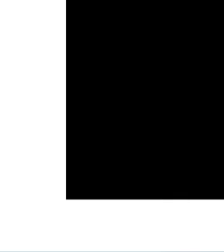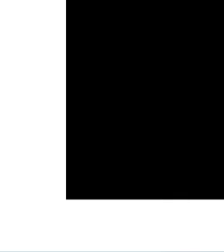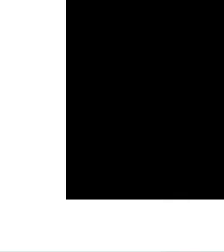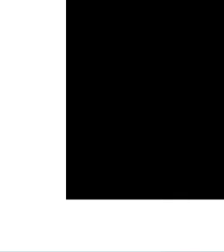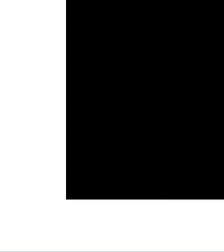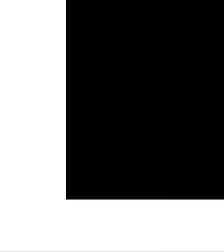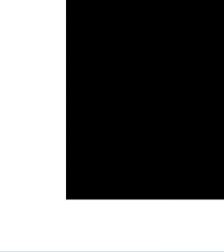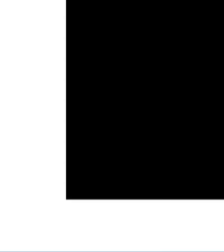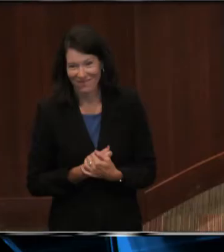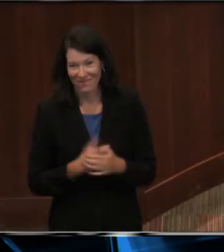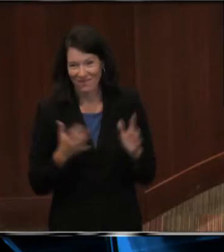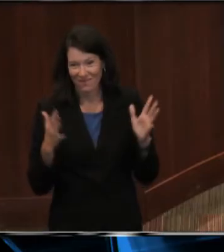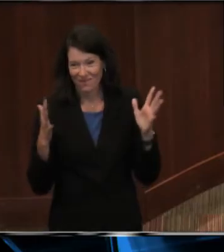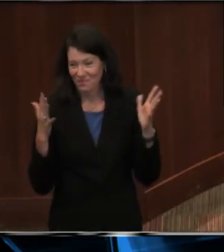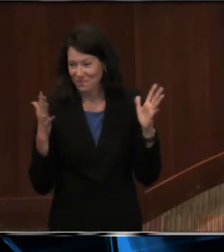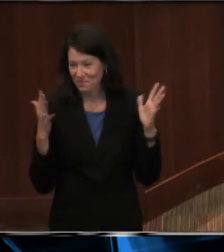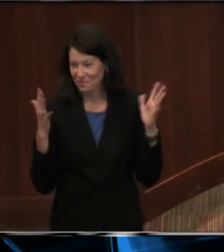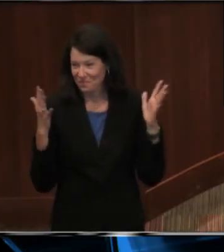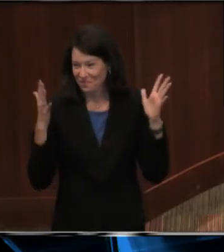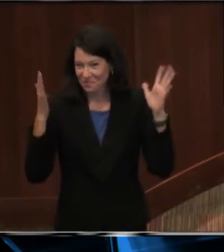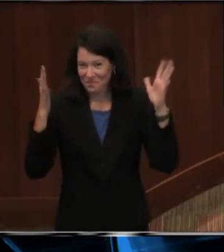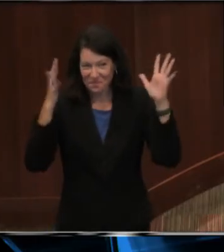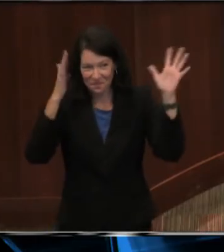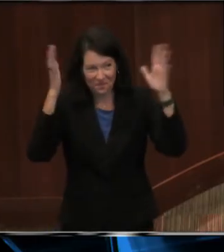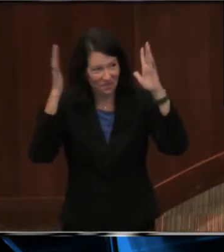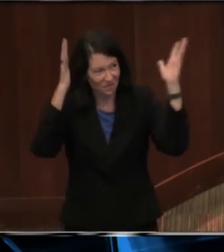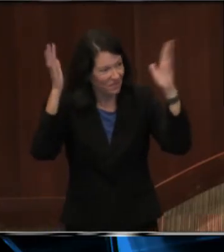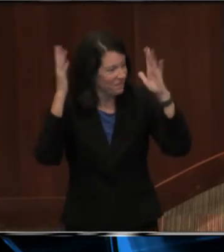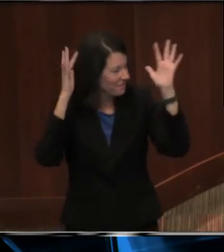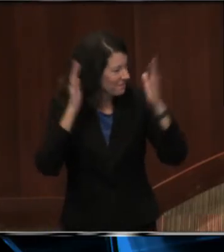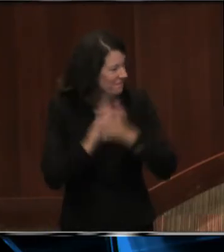out. There you go. Thank you.